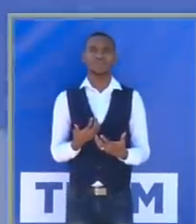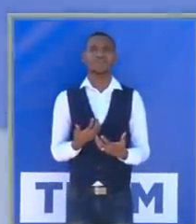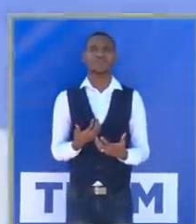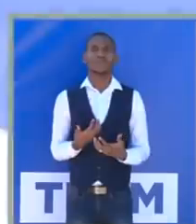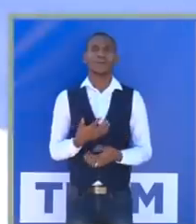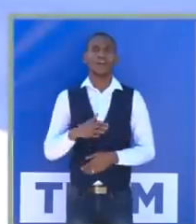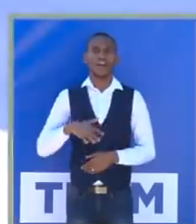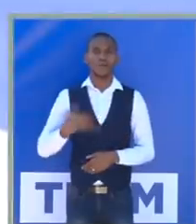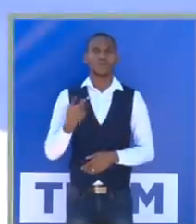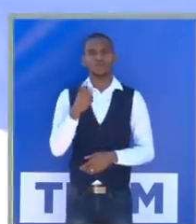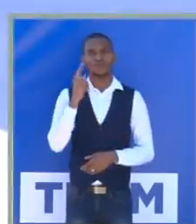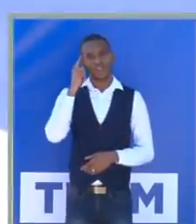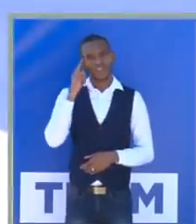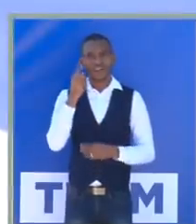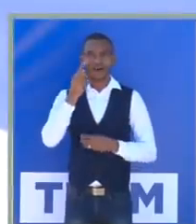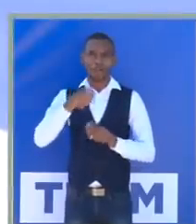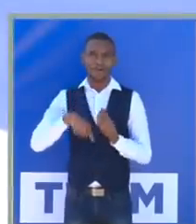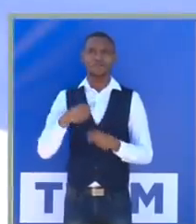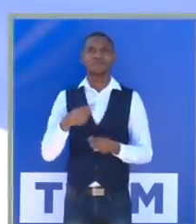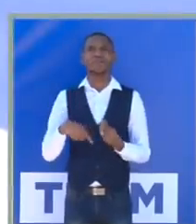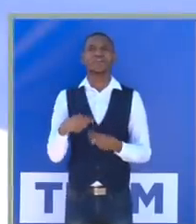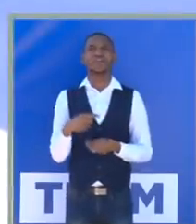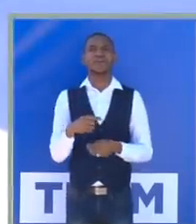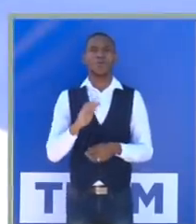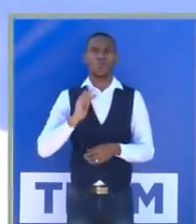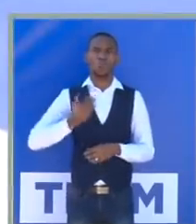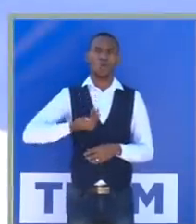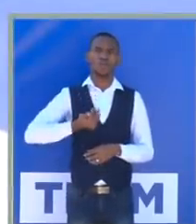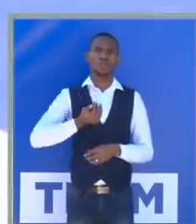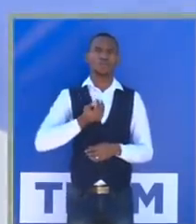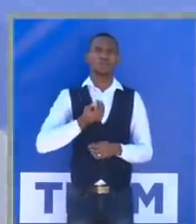I want you to think about abo mama